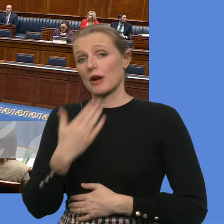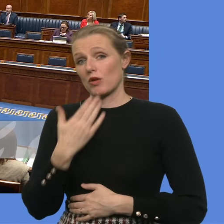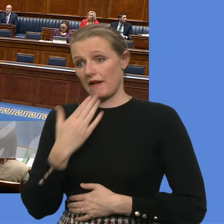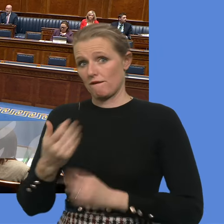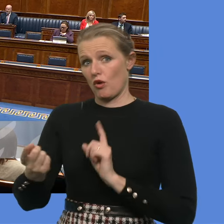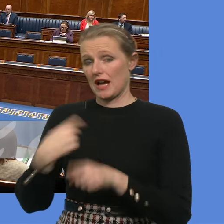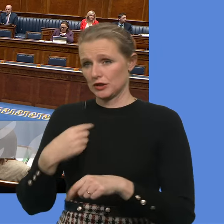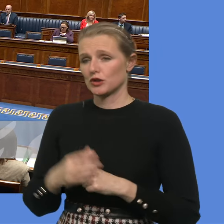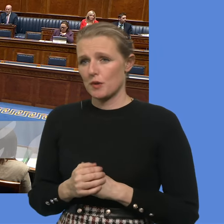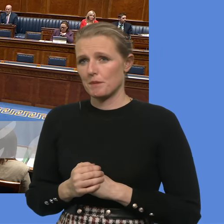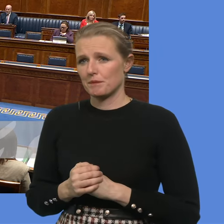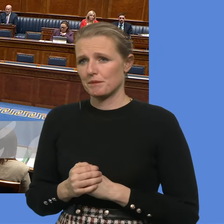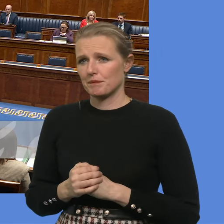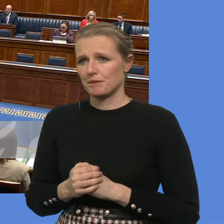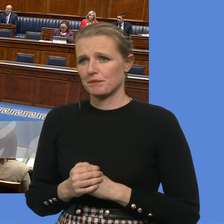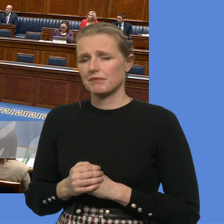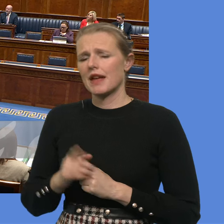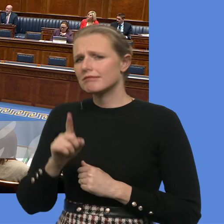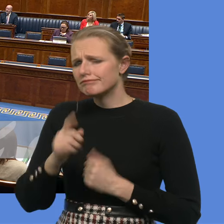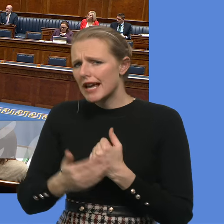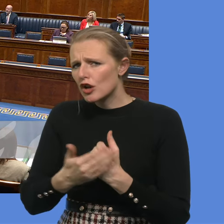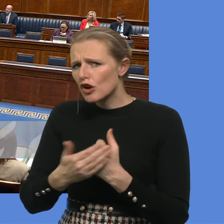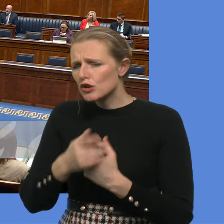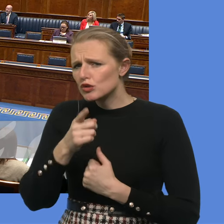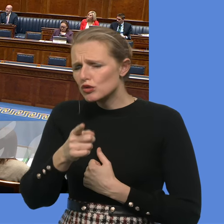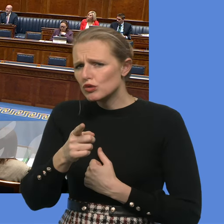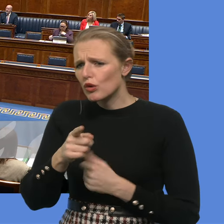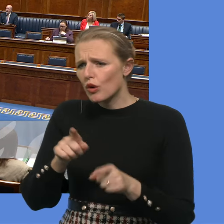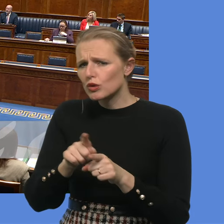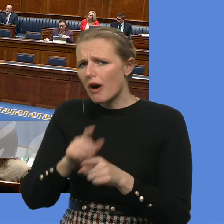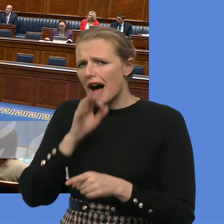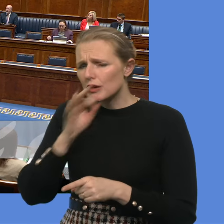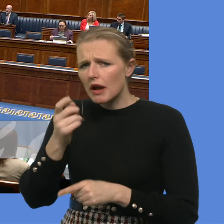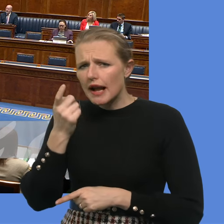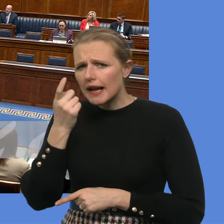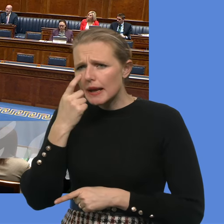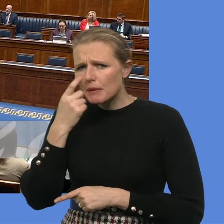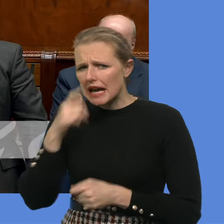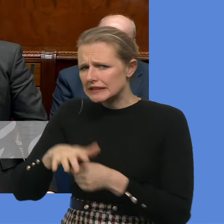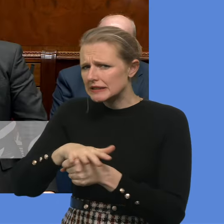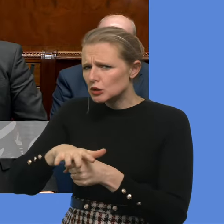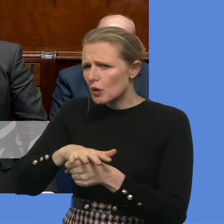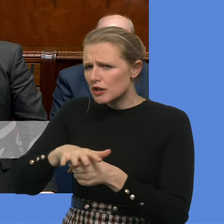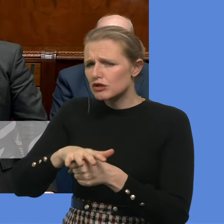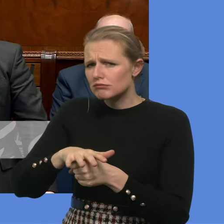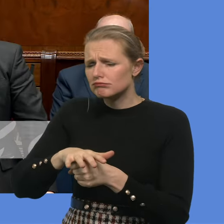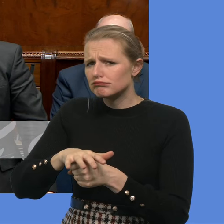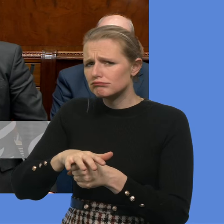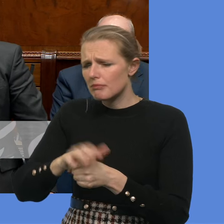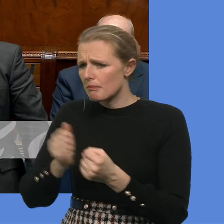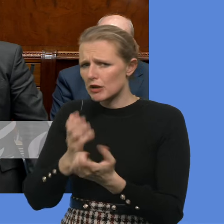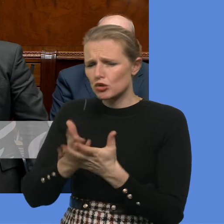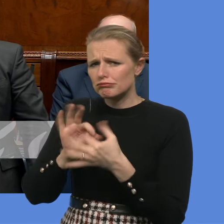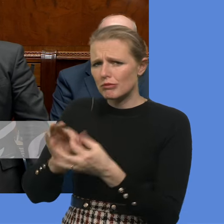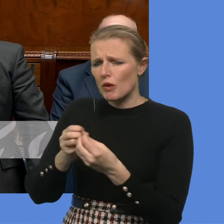his answer. I would just encourage the Minister and ask him to keep an eye on the situation and to continue to engage with